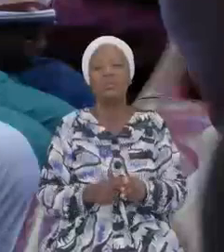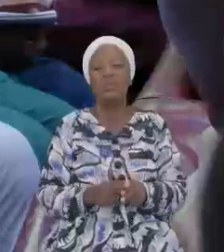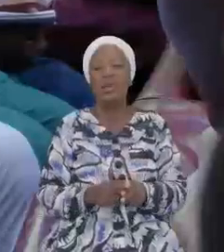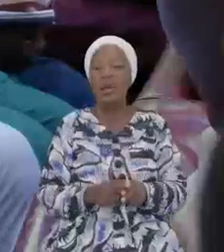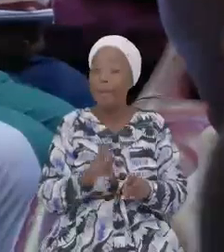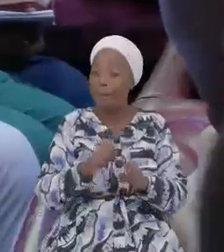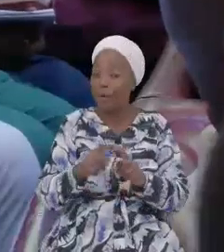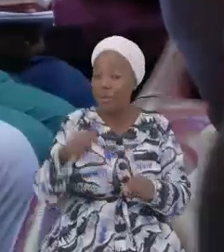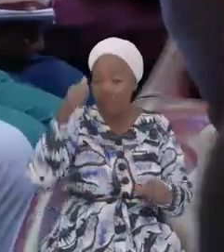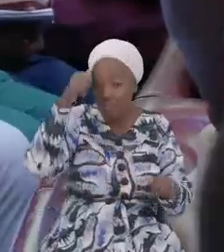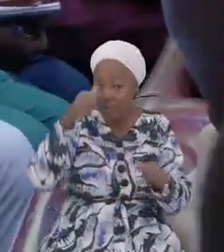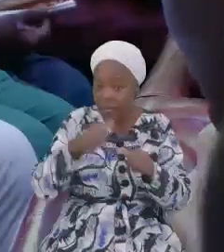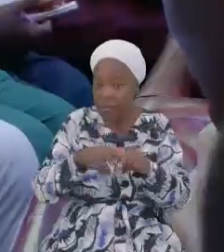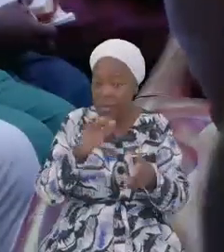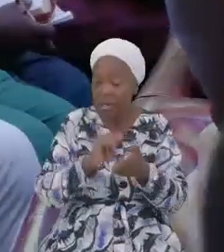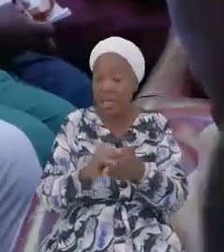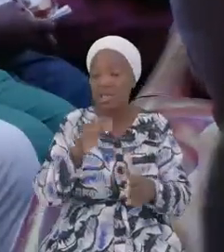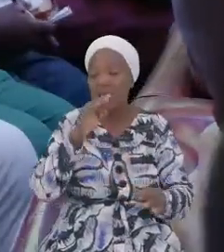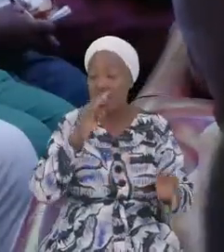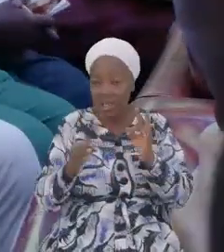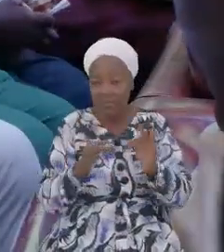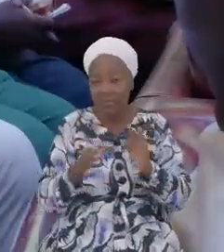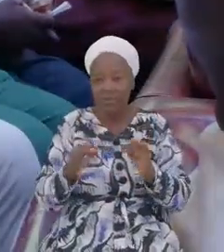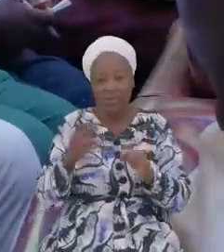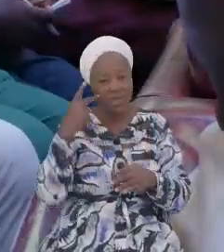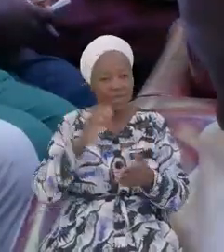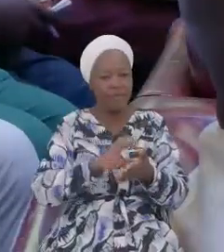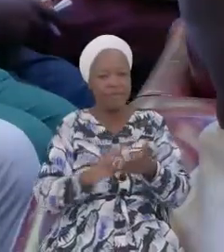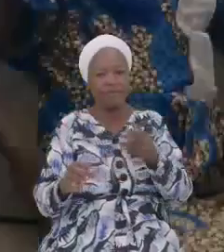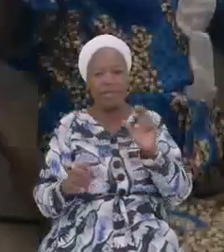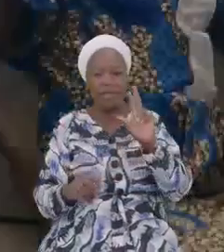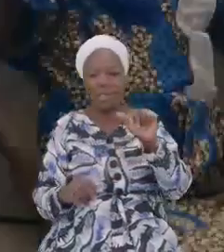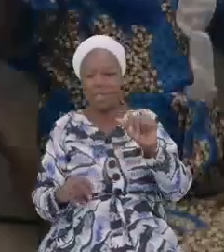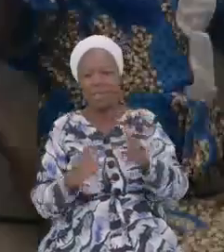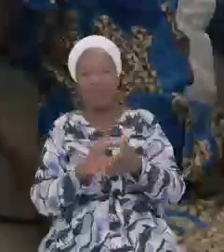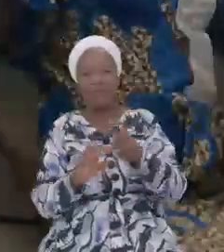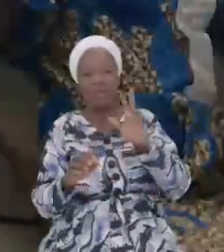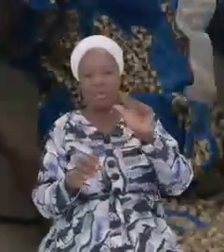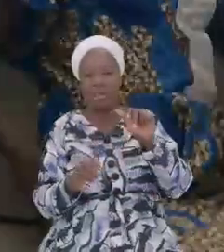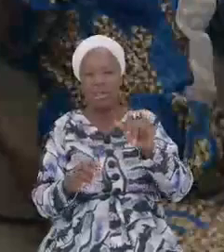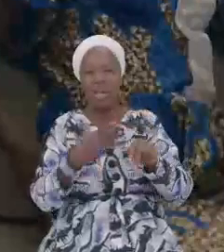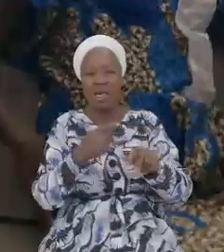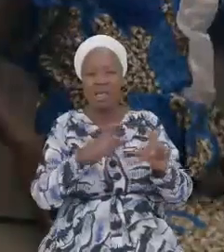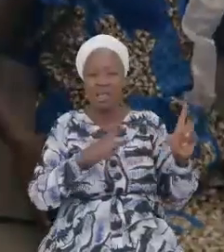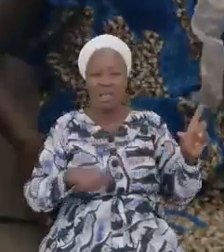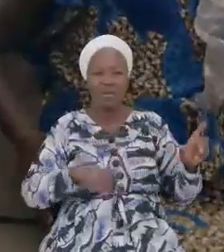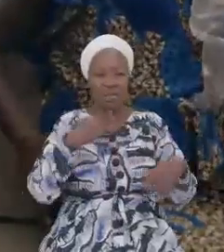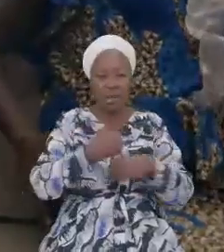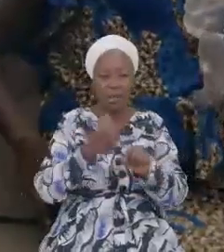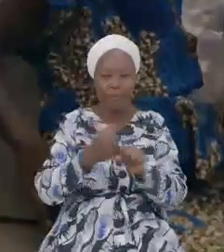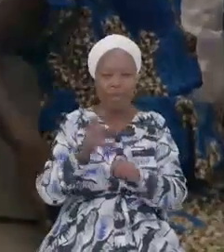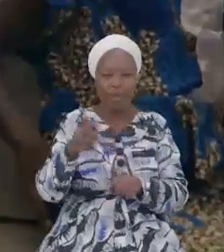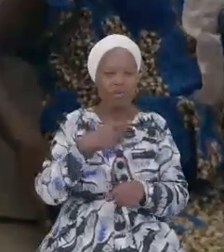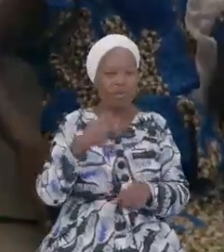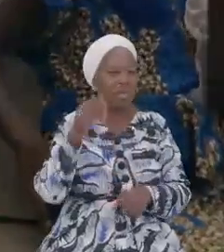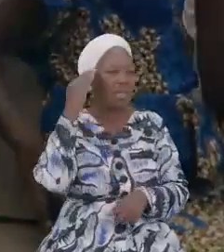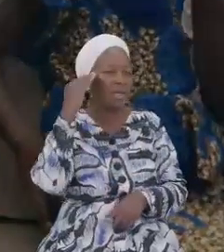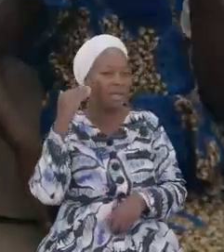the eighth. Look at verse 13. In verse 13, and the Lord shall make thee the